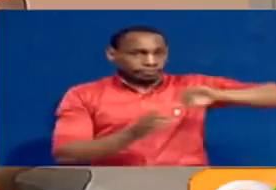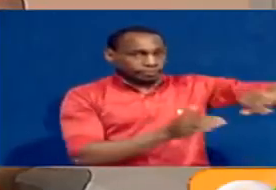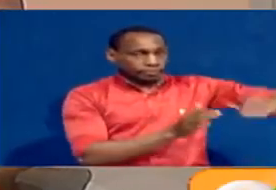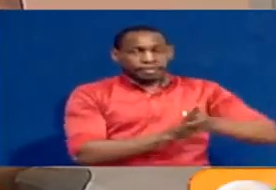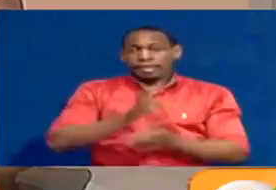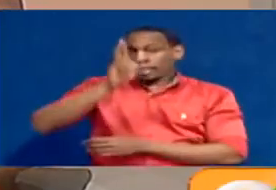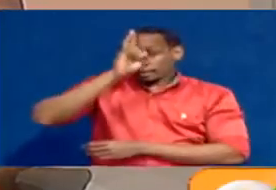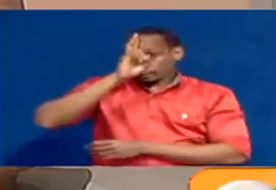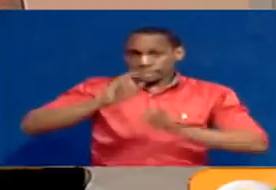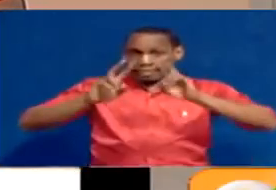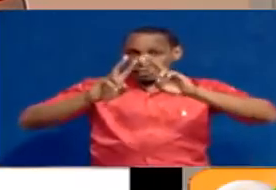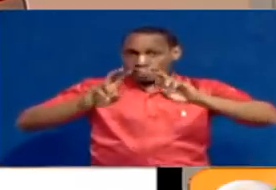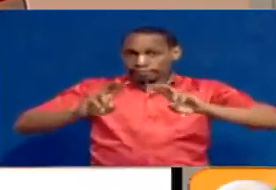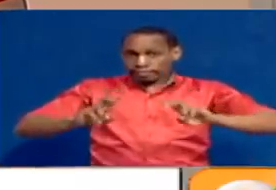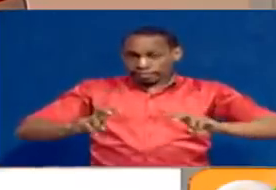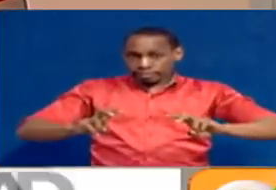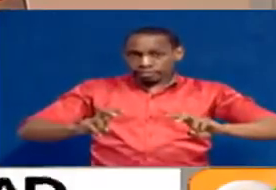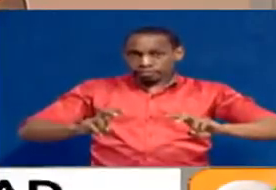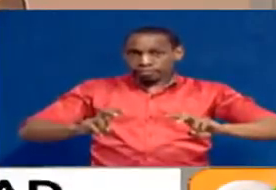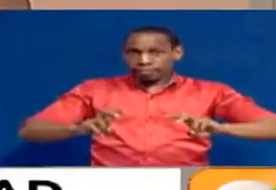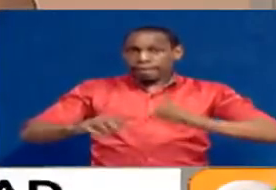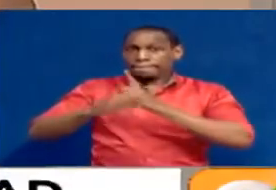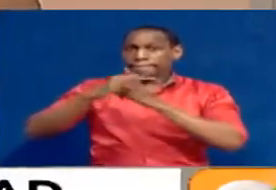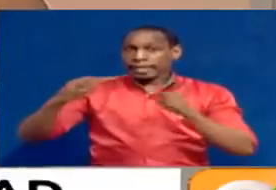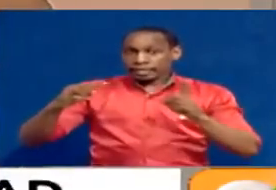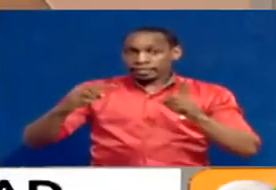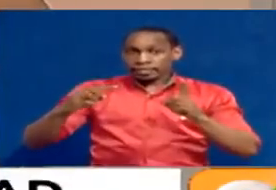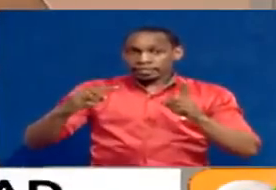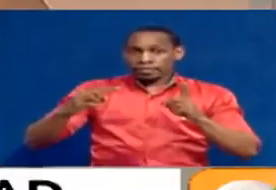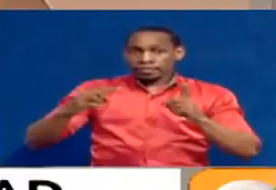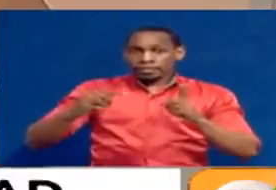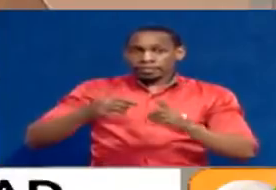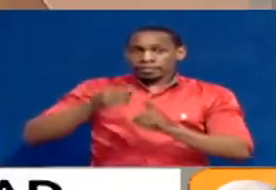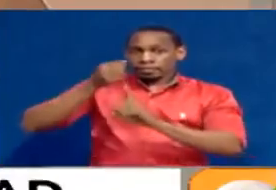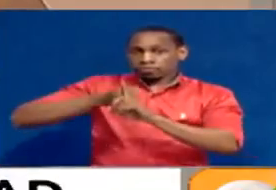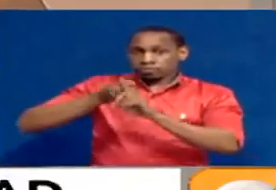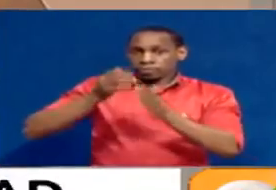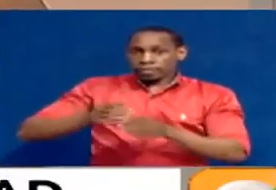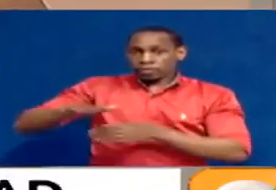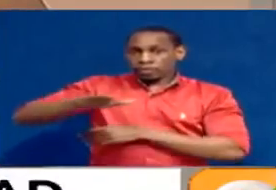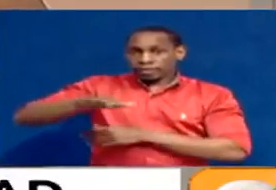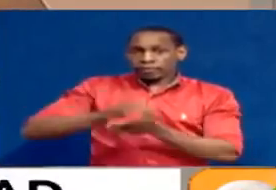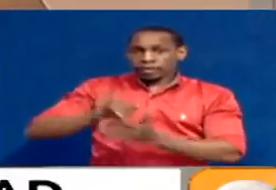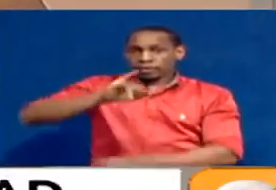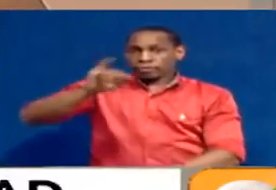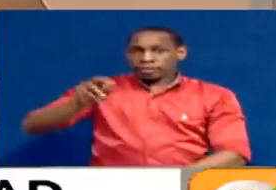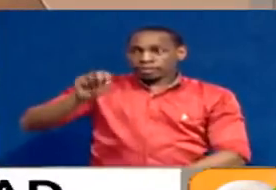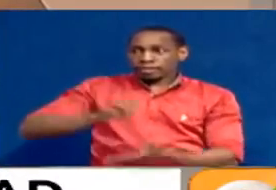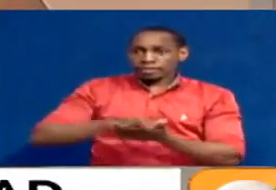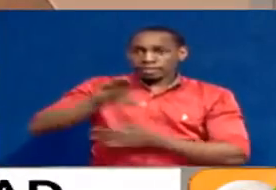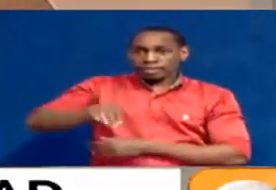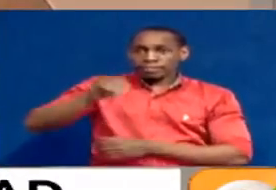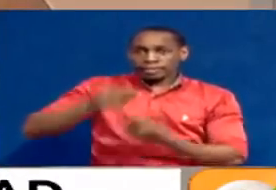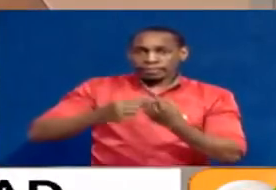That story, police investigating the cold blood murder of renowned environmentalist Joannah Stutchburry retrieved three